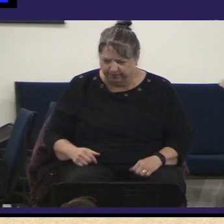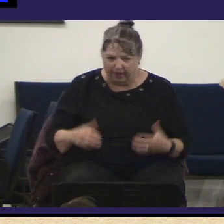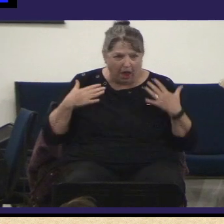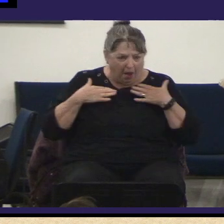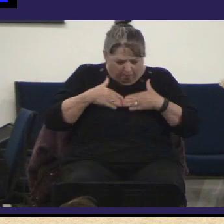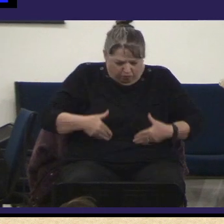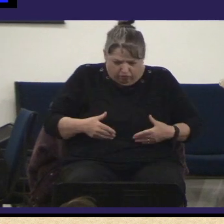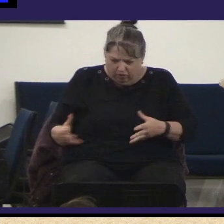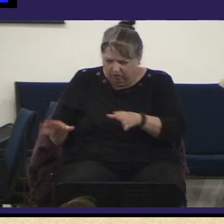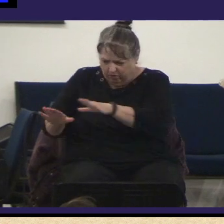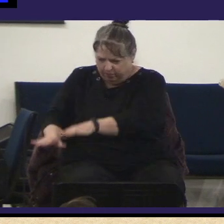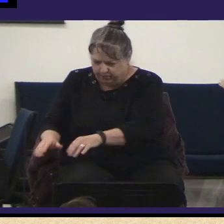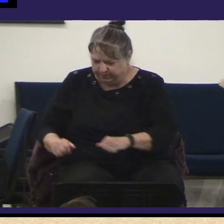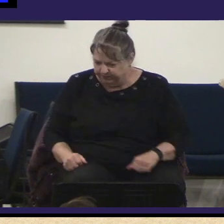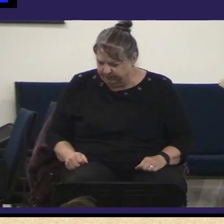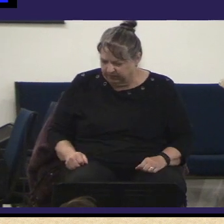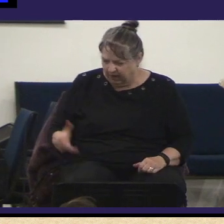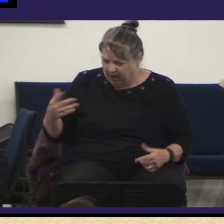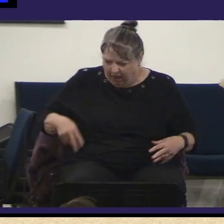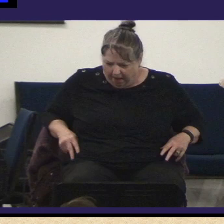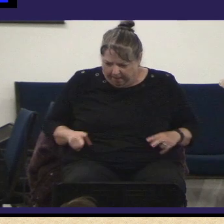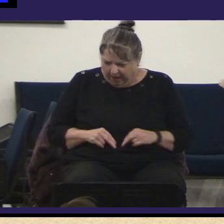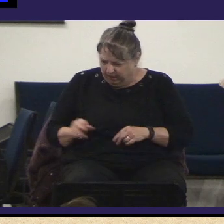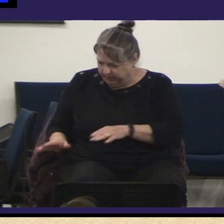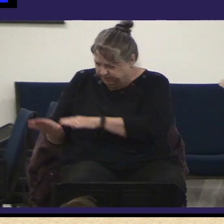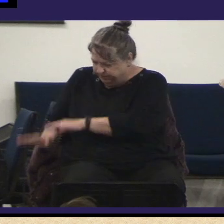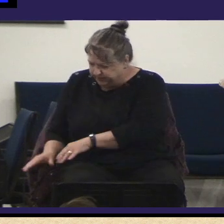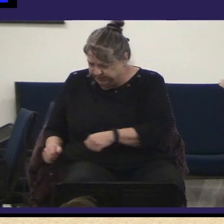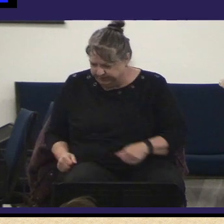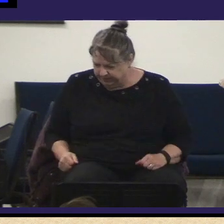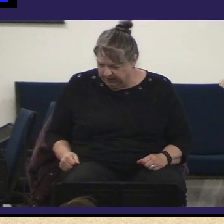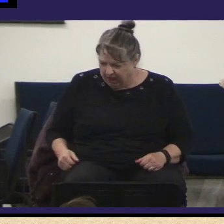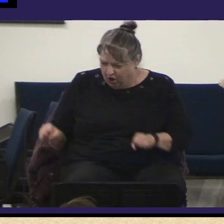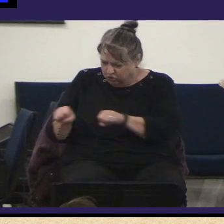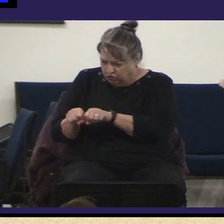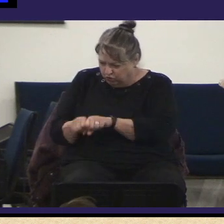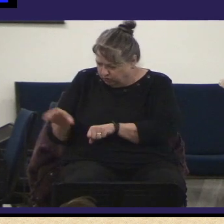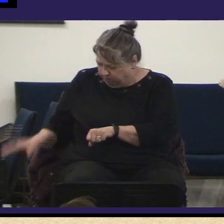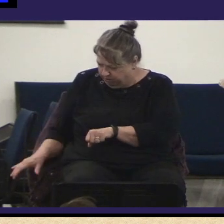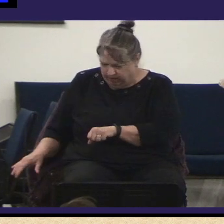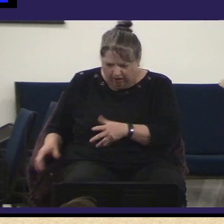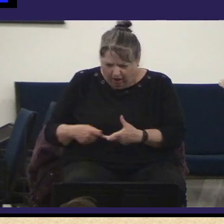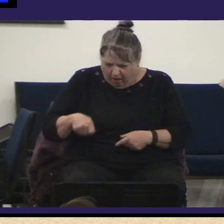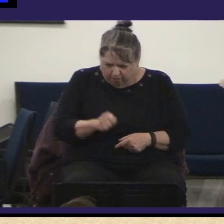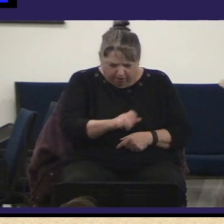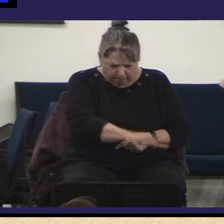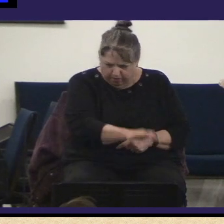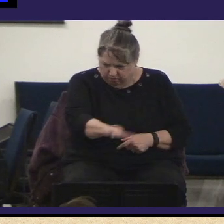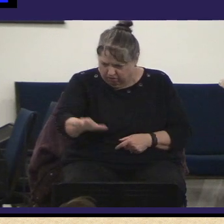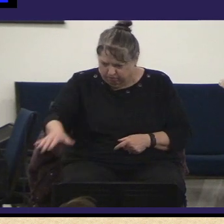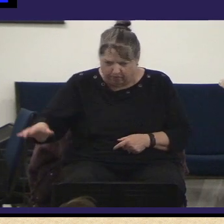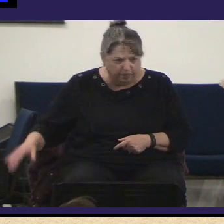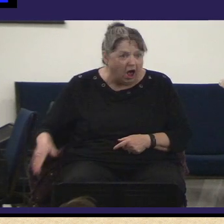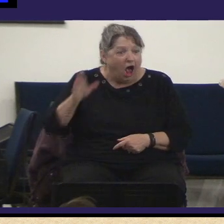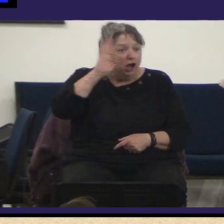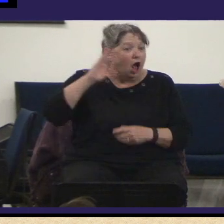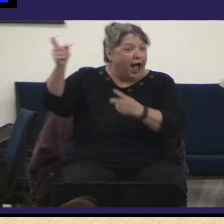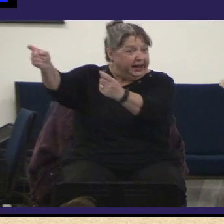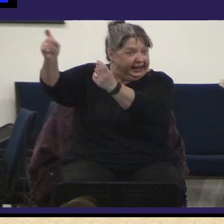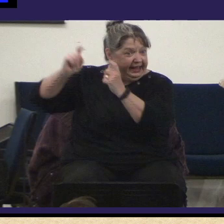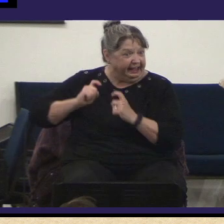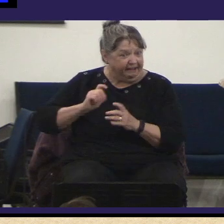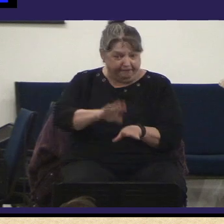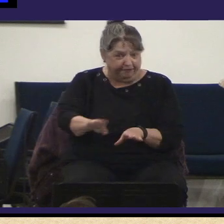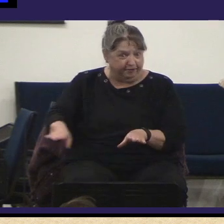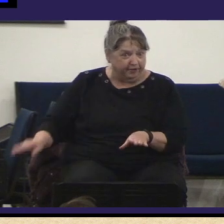just a little while. But notice he does it. He says, put on this full armor of God. It comes from God. It's provided by God. But God